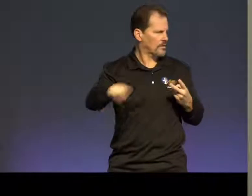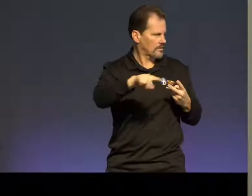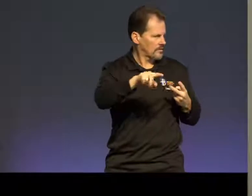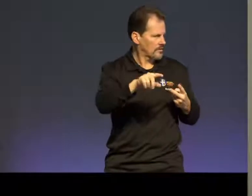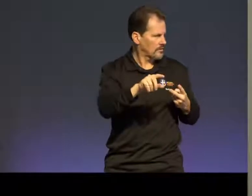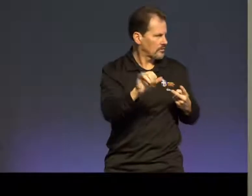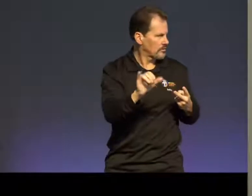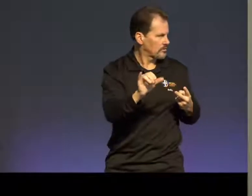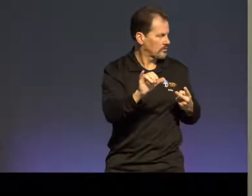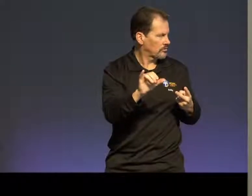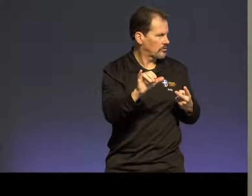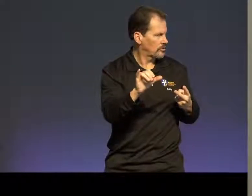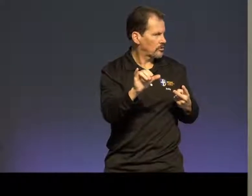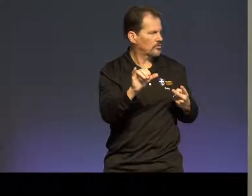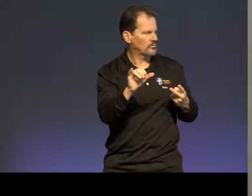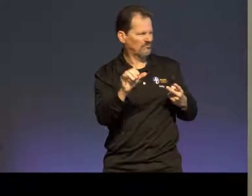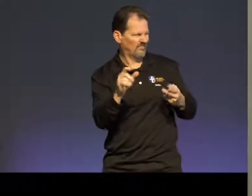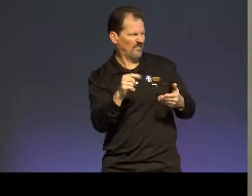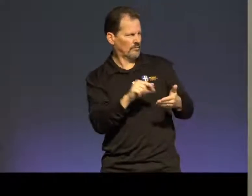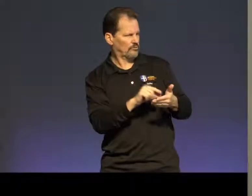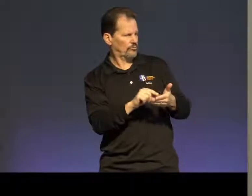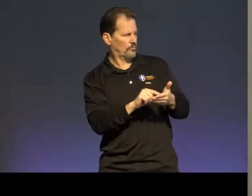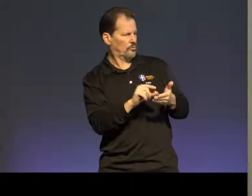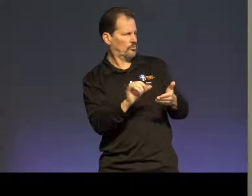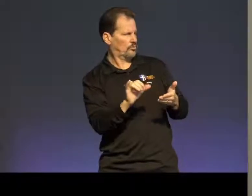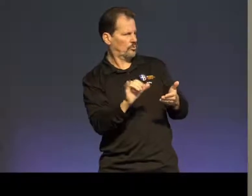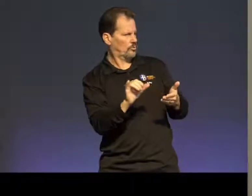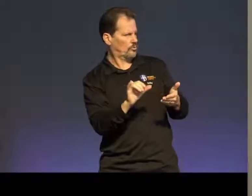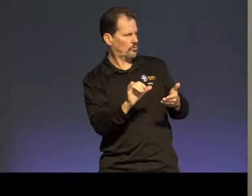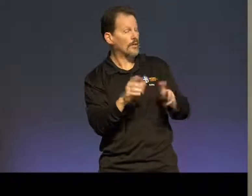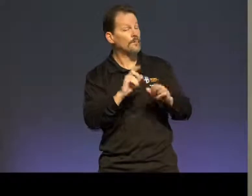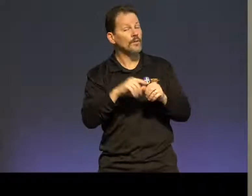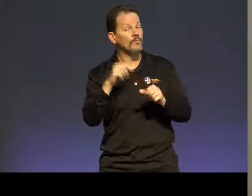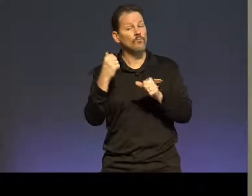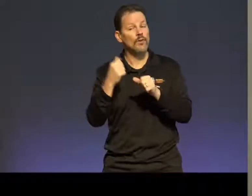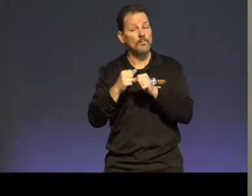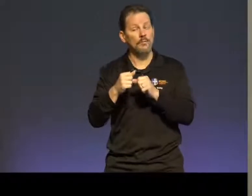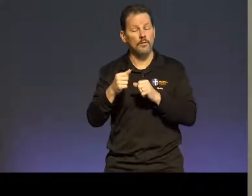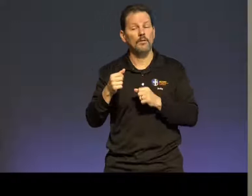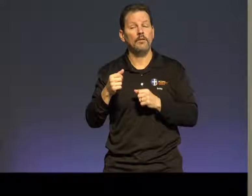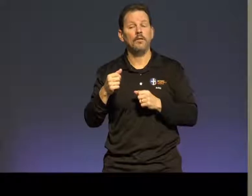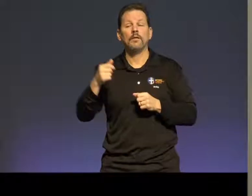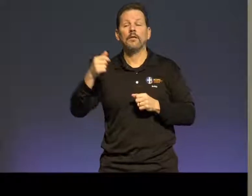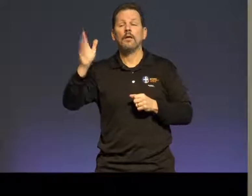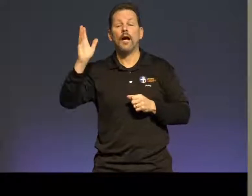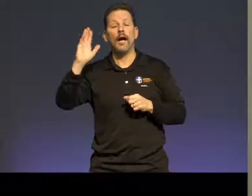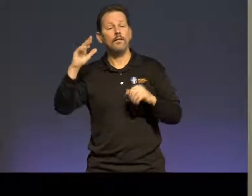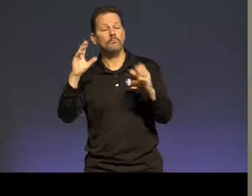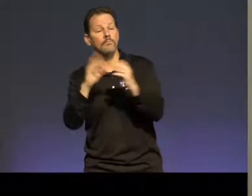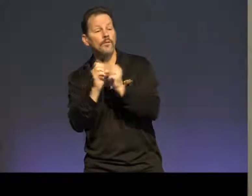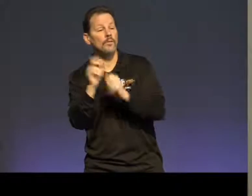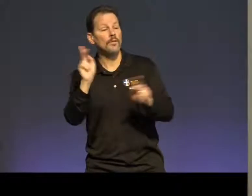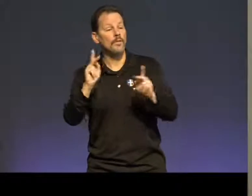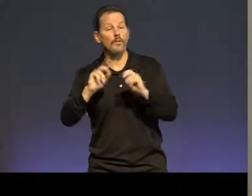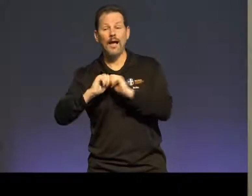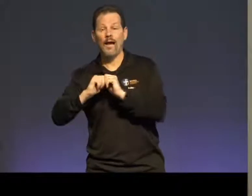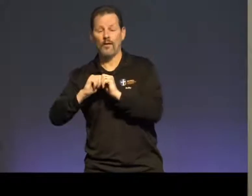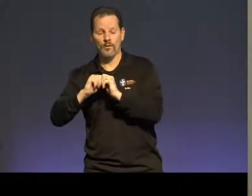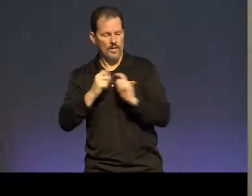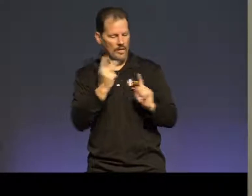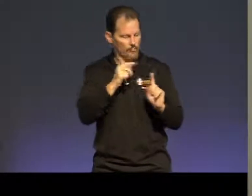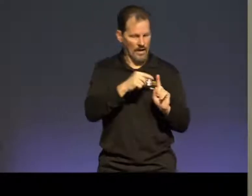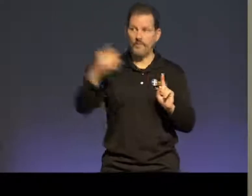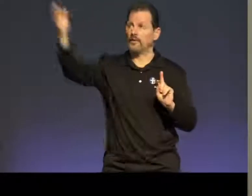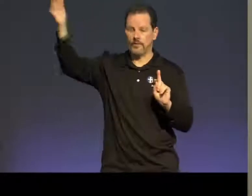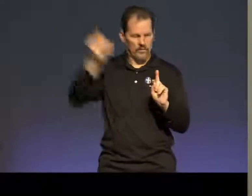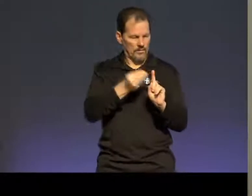but it is here in the text. God initially spoke to the people through the prophet. He even speaks to Saul through